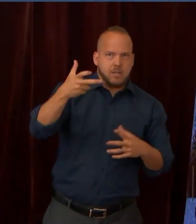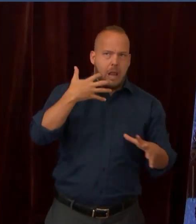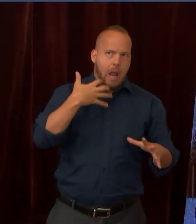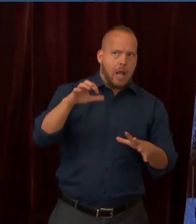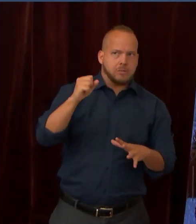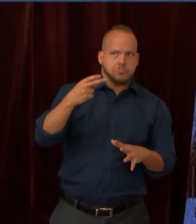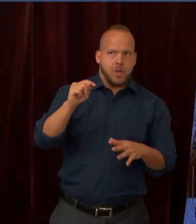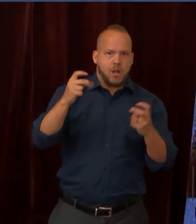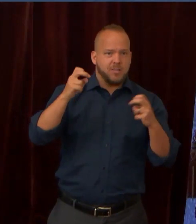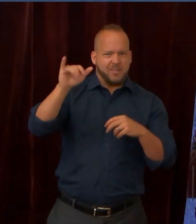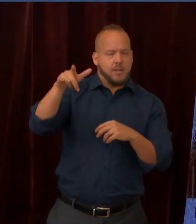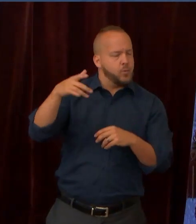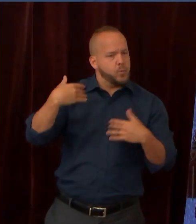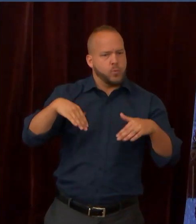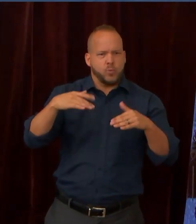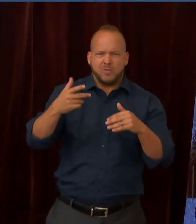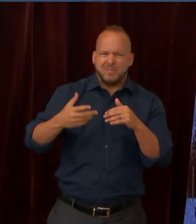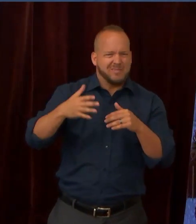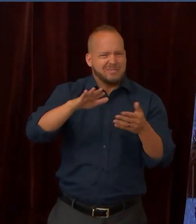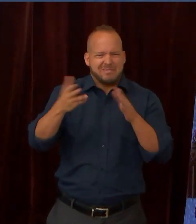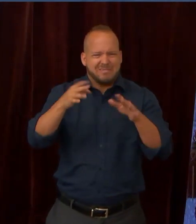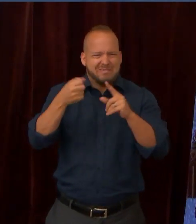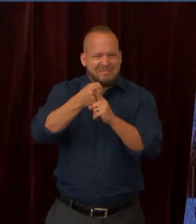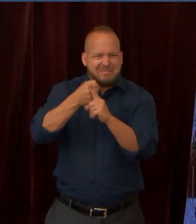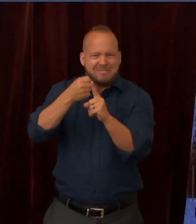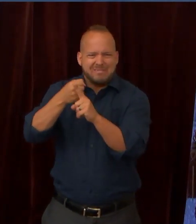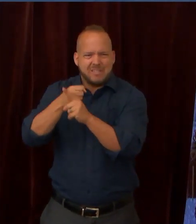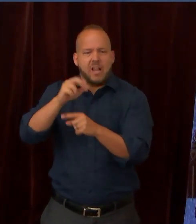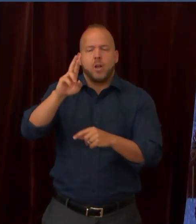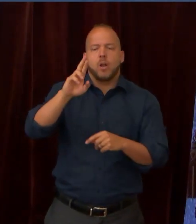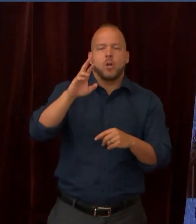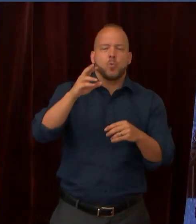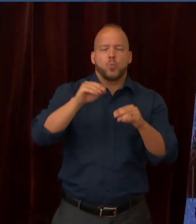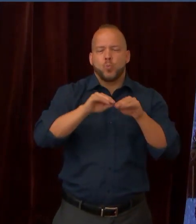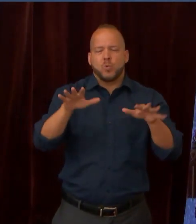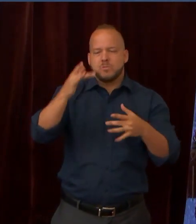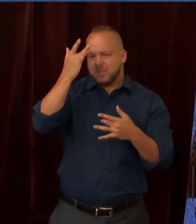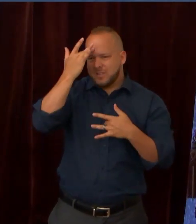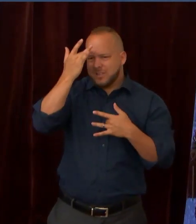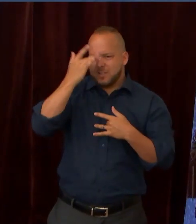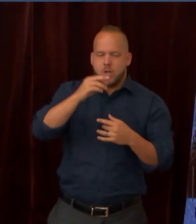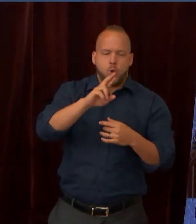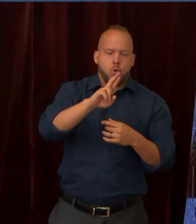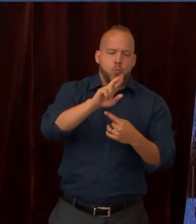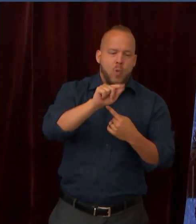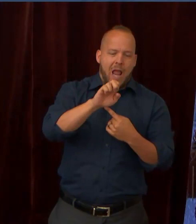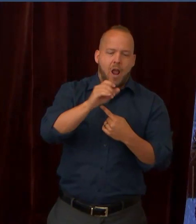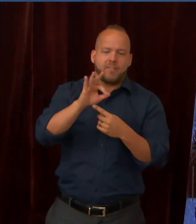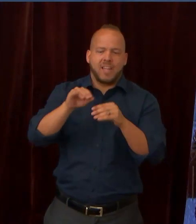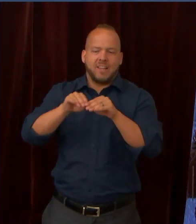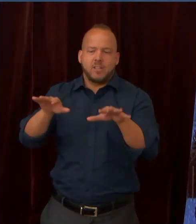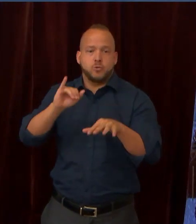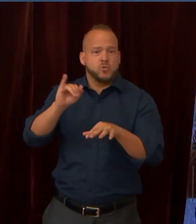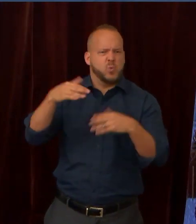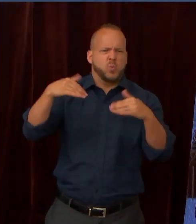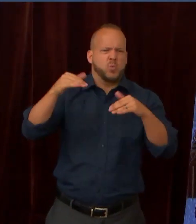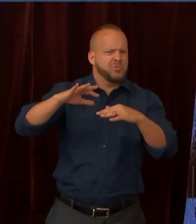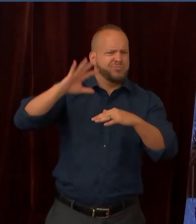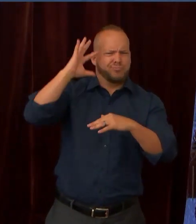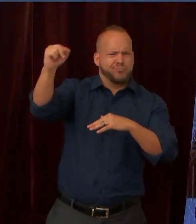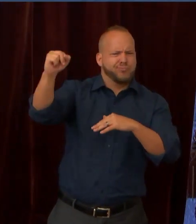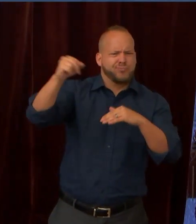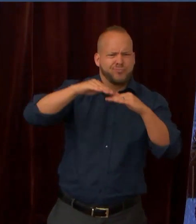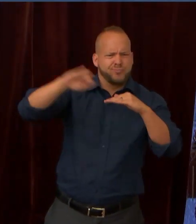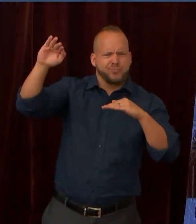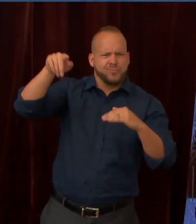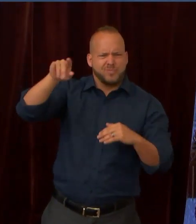And so those things can blow up in your state, and you have to be aware of those. So it is not surprising that some states will have